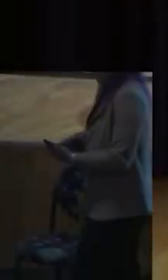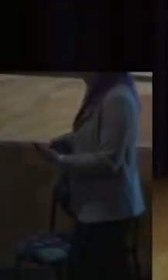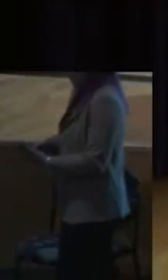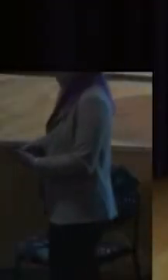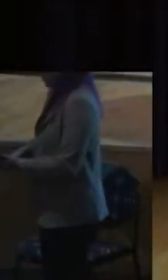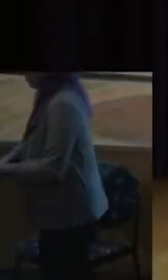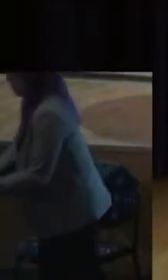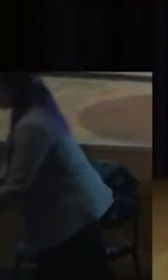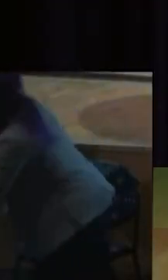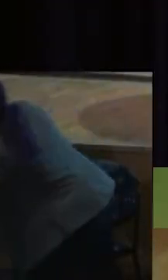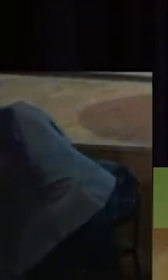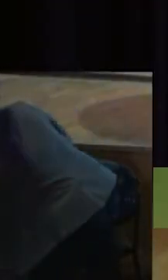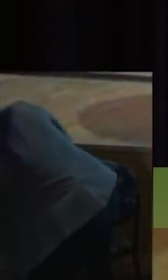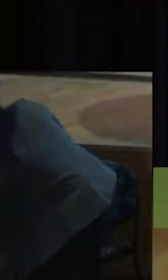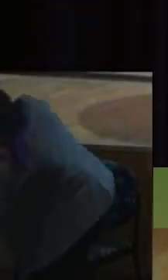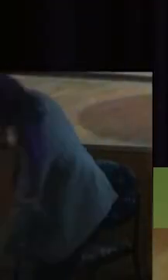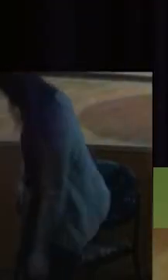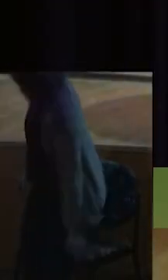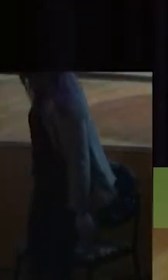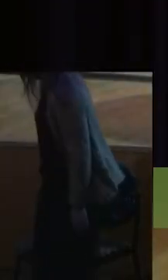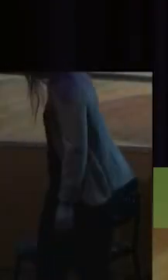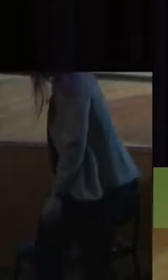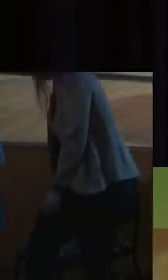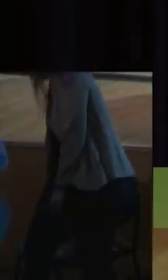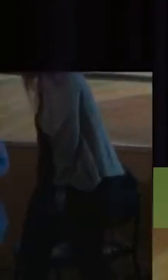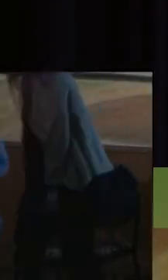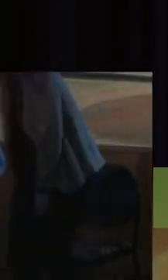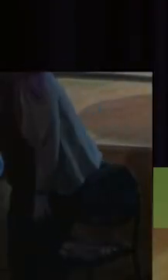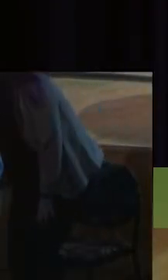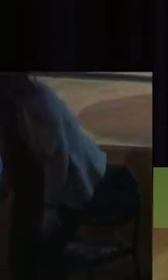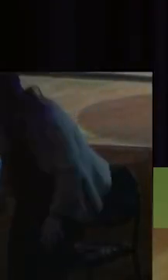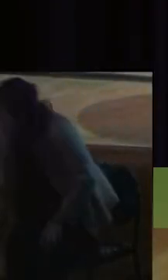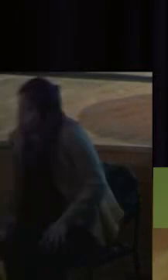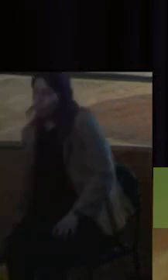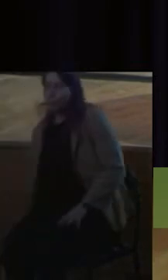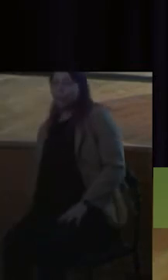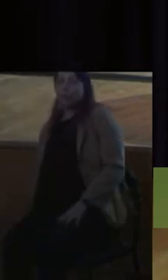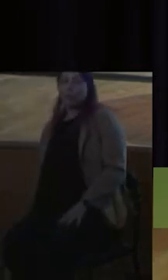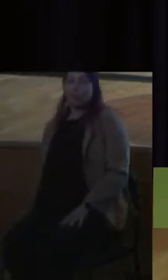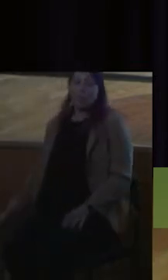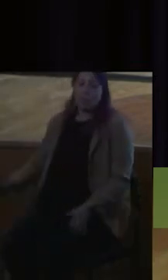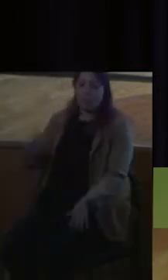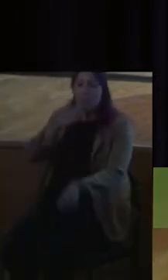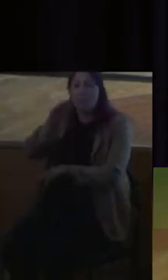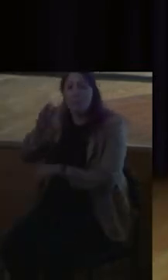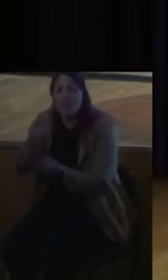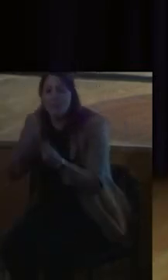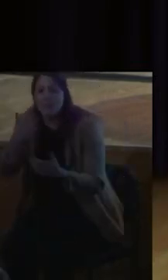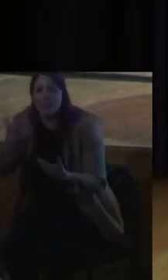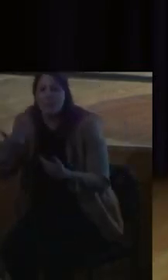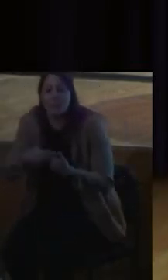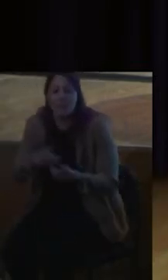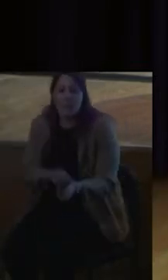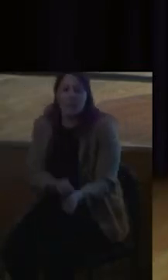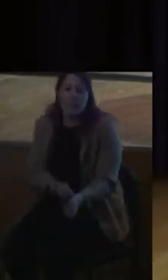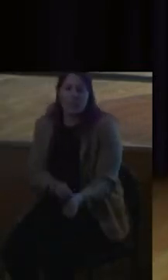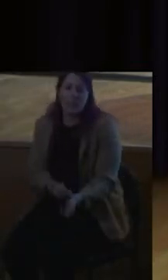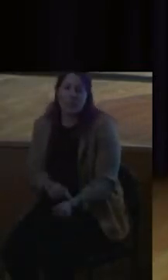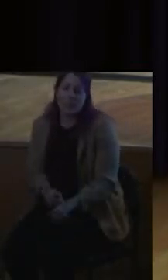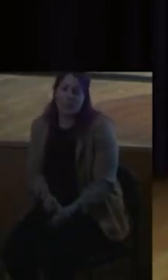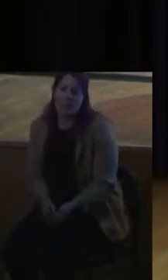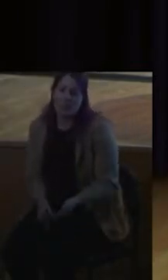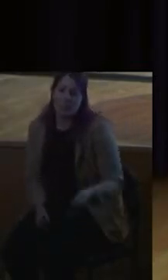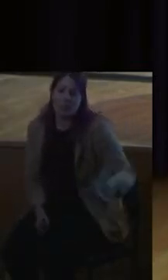Good afternoon, everyone, and thank you for joining us in the Rasmussen Theater for the last presentation of the 2023 Living Earth